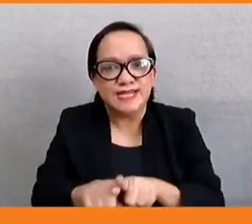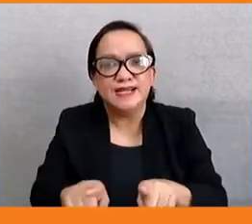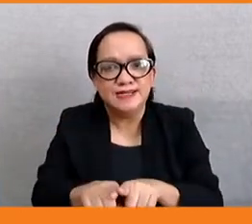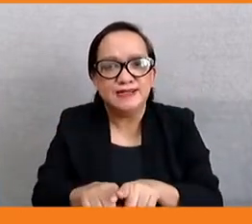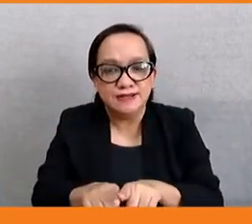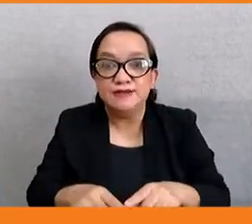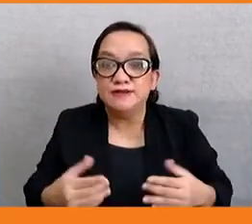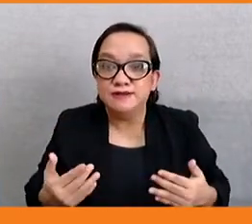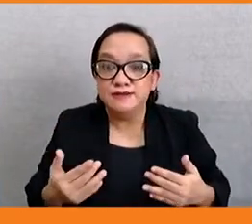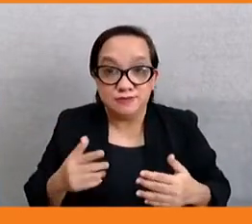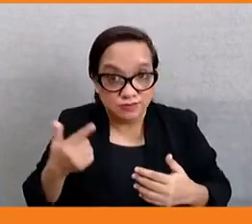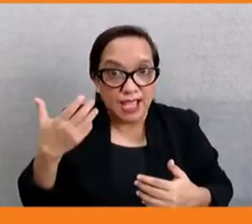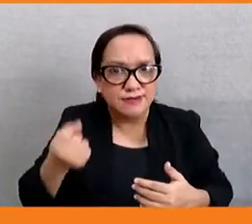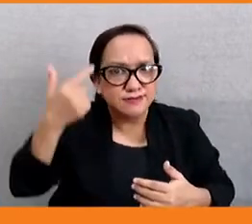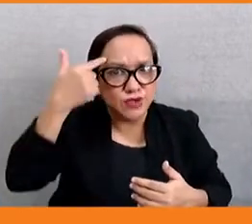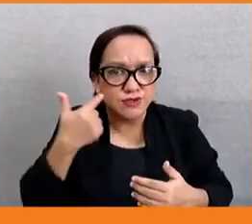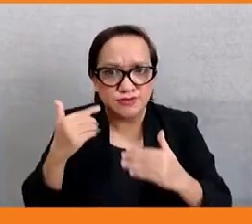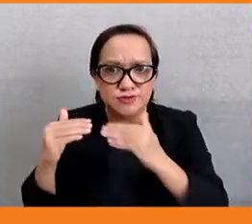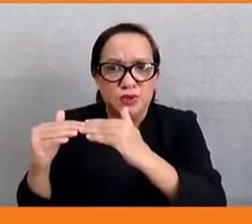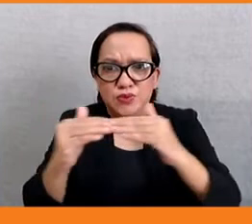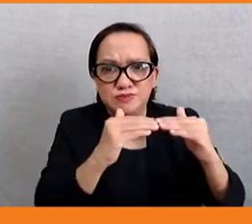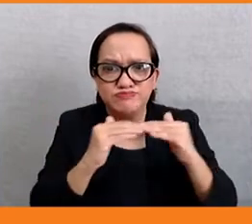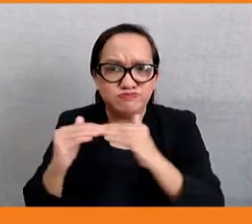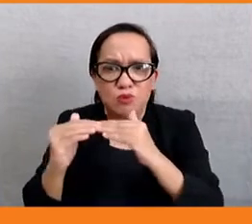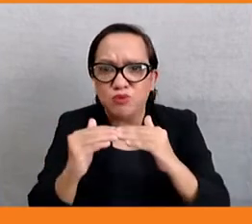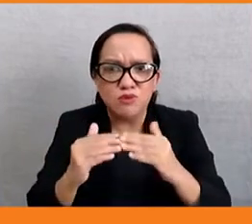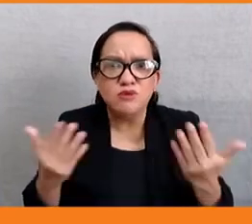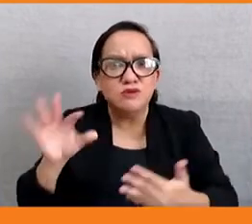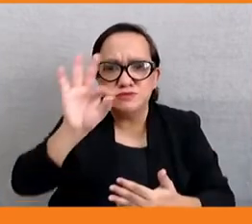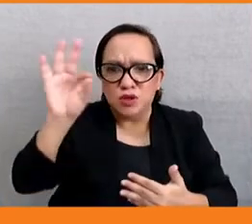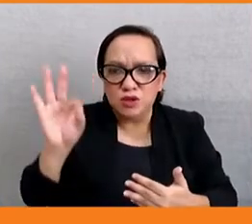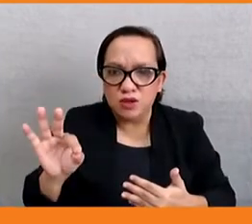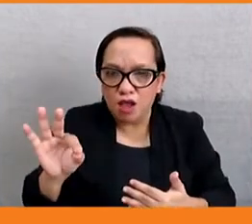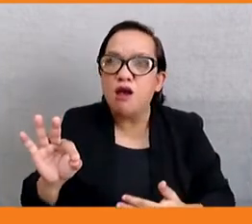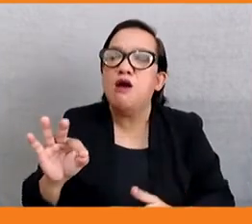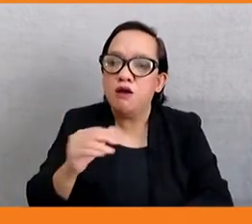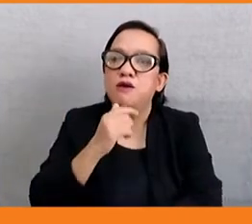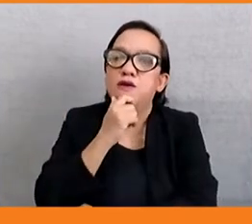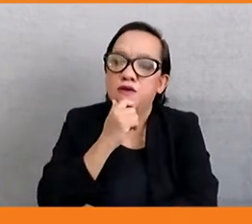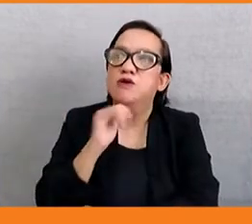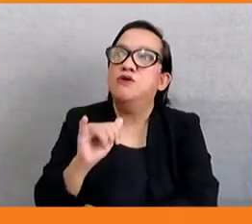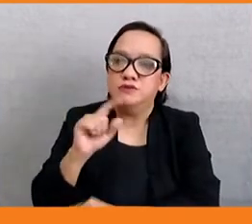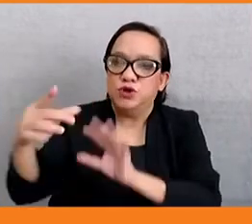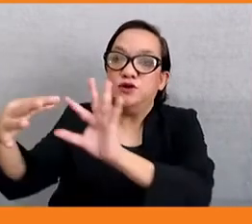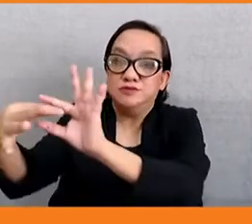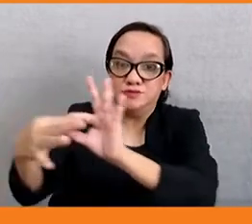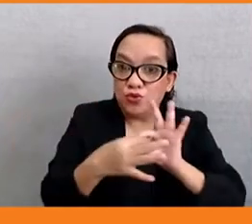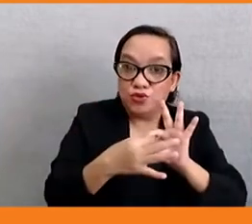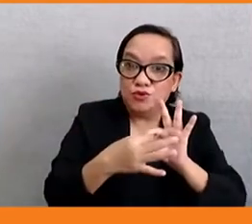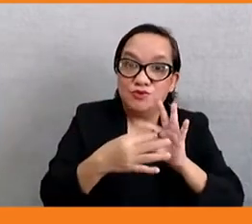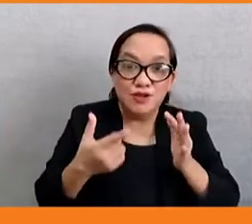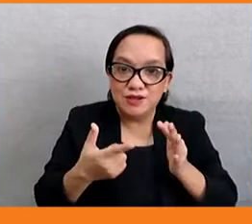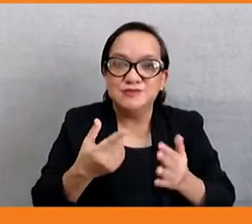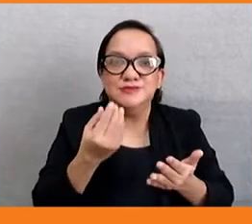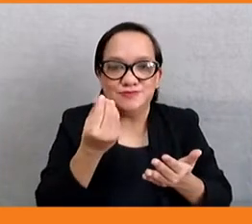helping realize socioeconomic development. And our Strategy 2030, which is our medium-term development